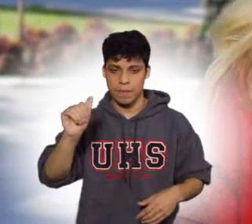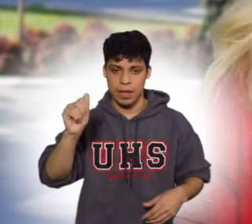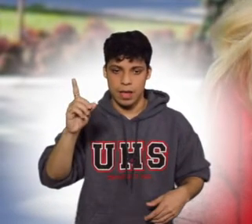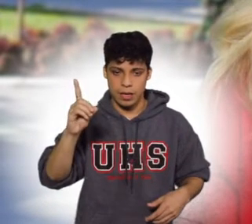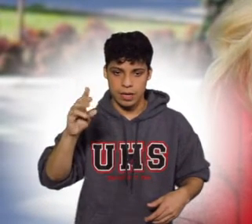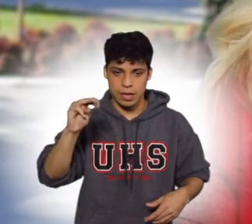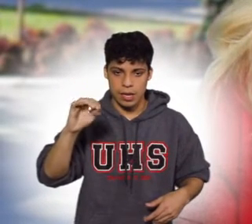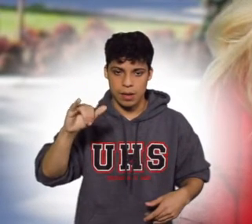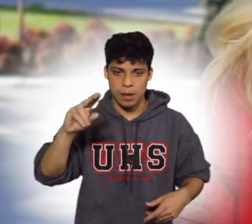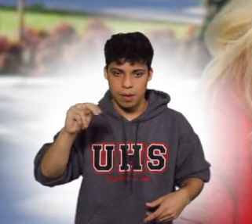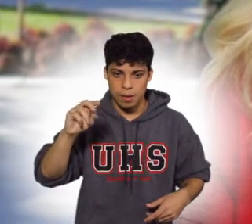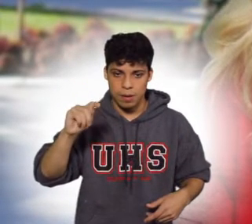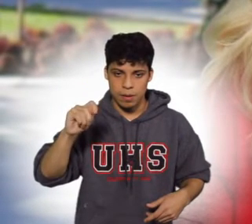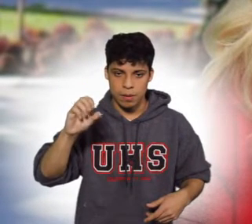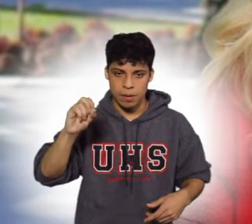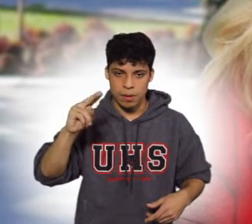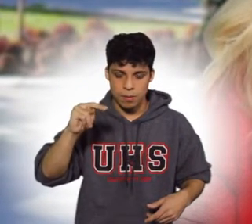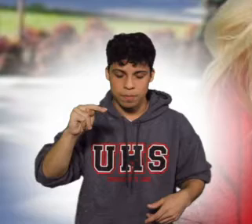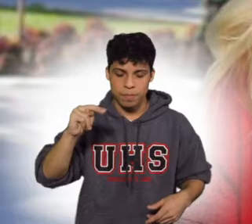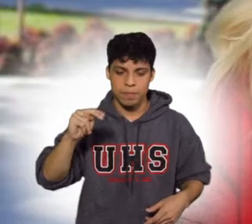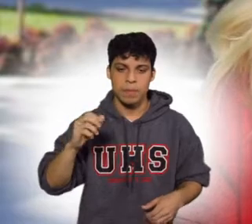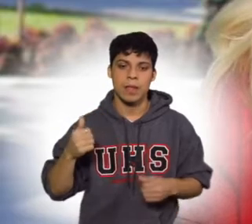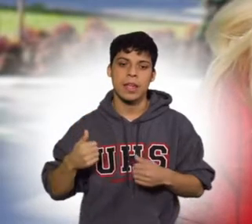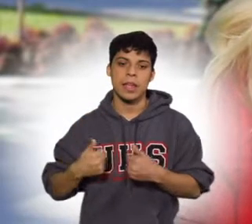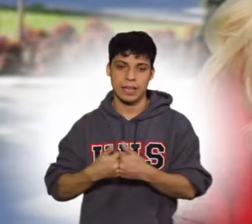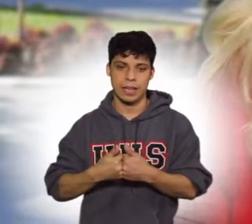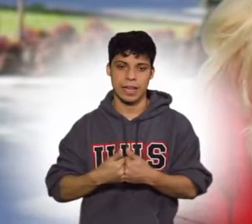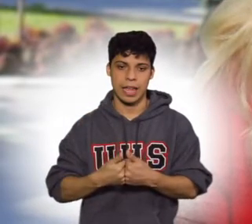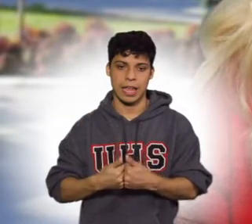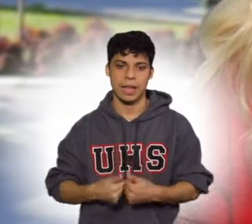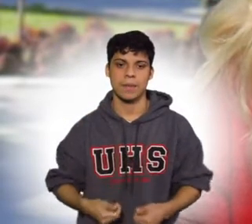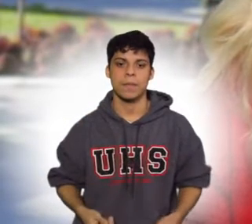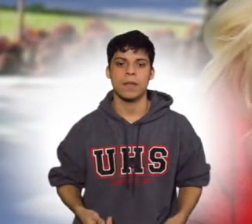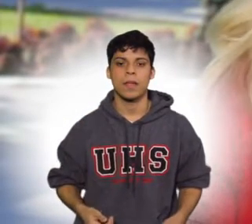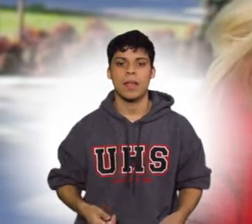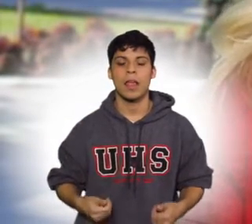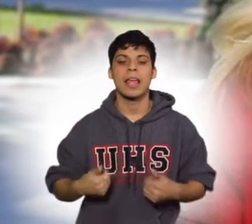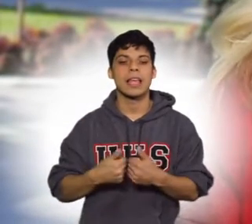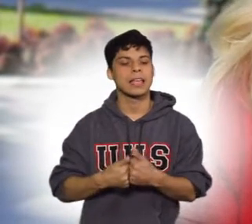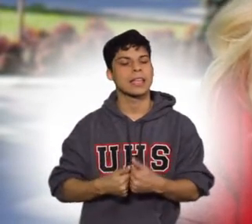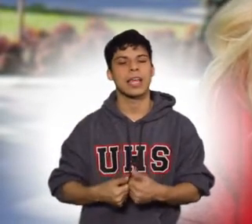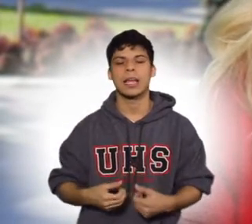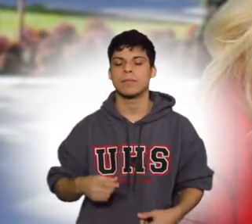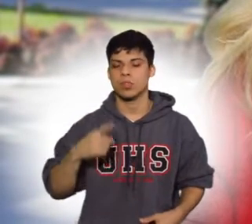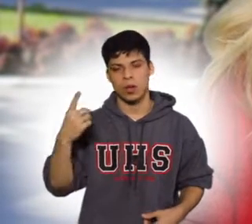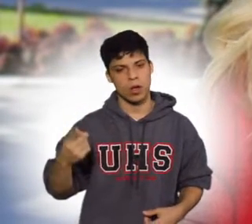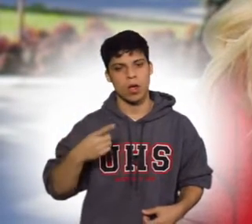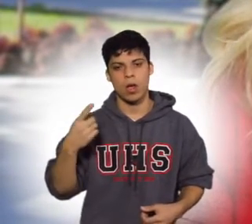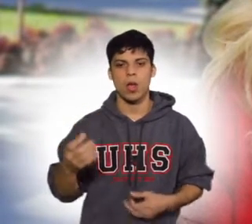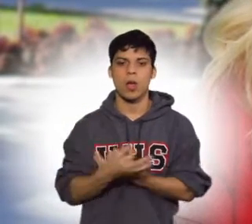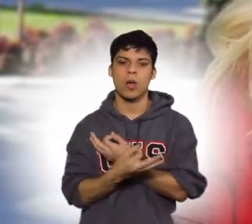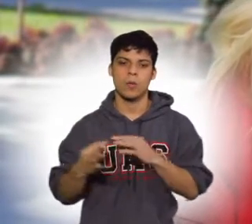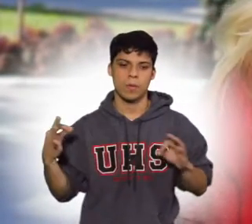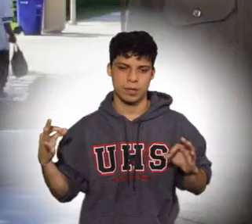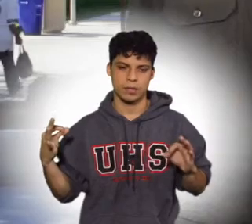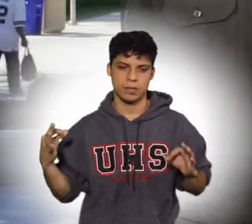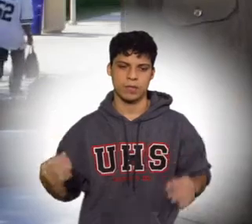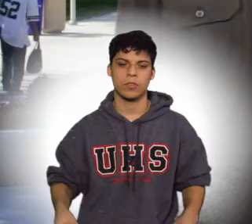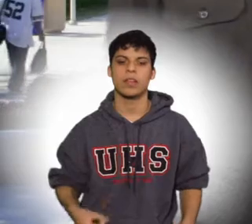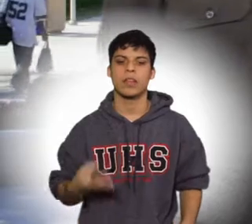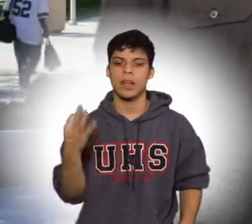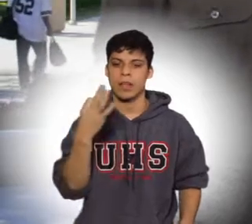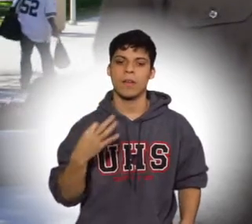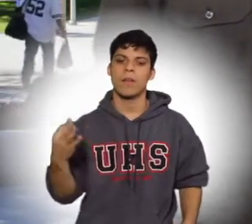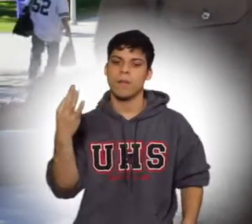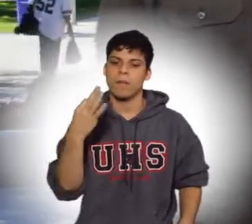women from Mission College, and badminton games are always free. So if you haven't seen the Rams play, you should check them out and show your support.